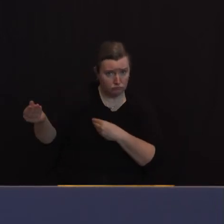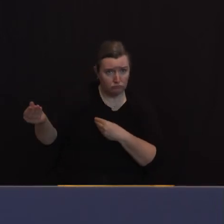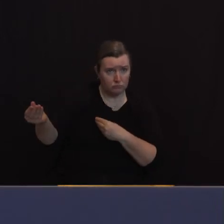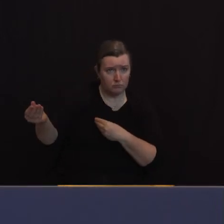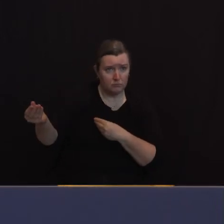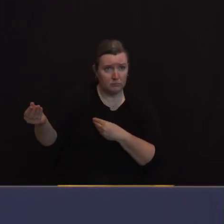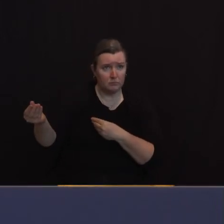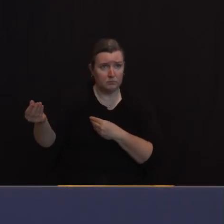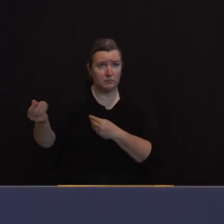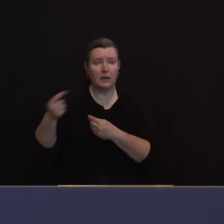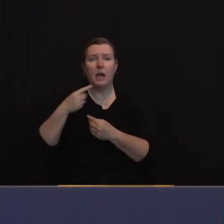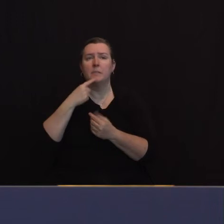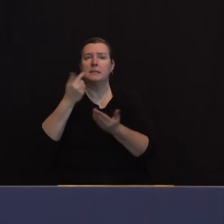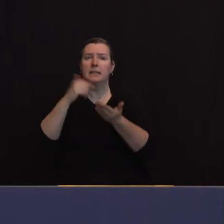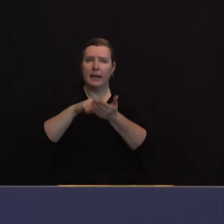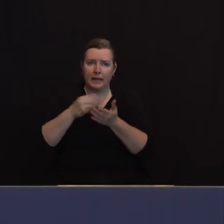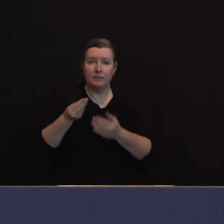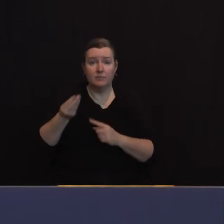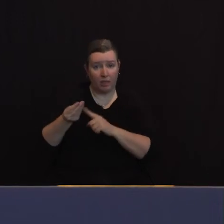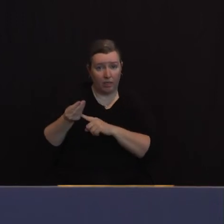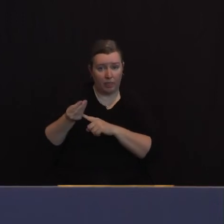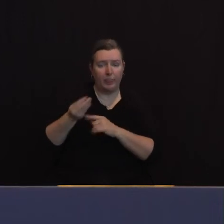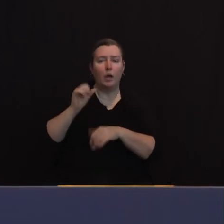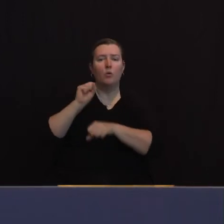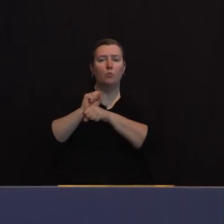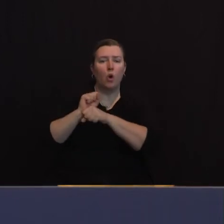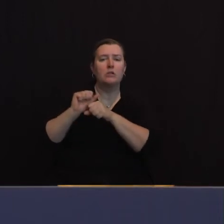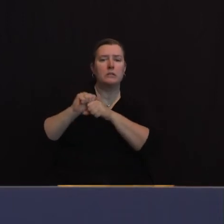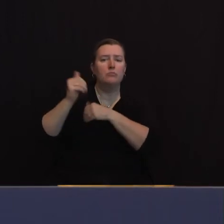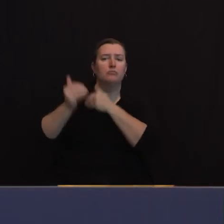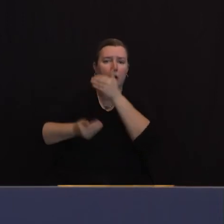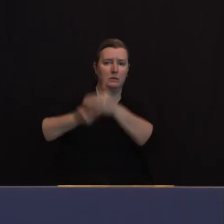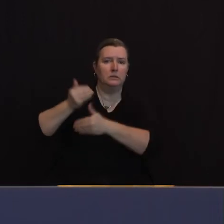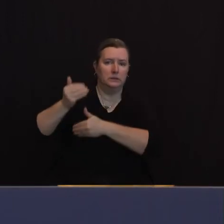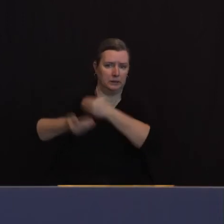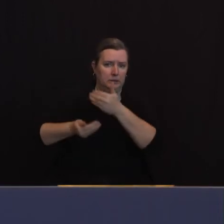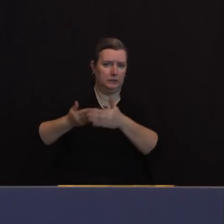is a work in process. Thank you for that, though. Sir, do you have any? Please.